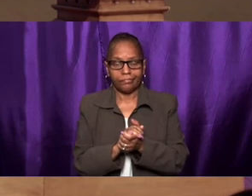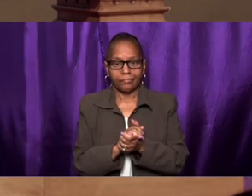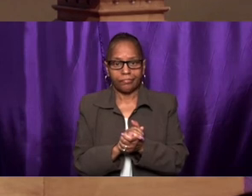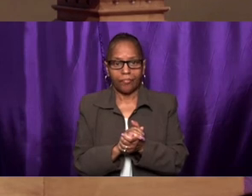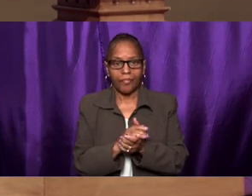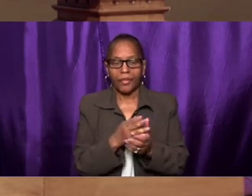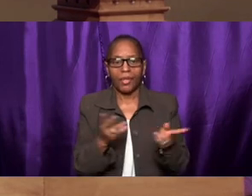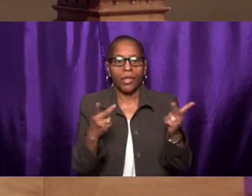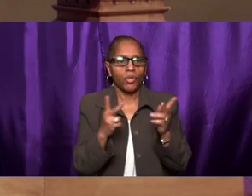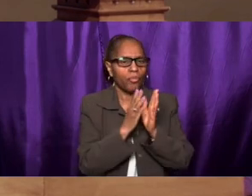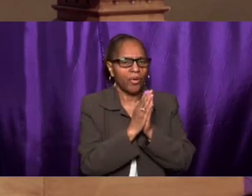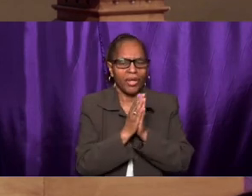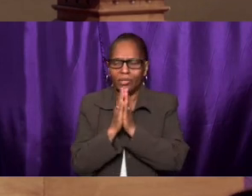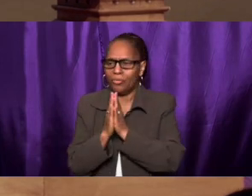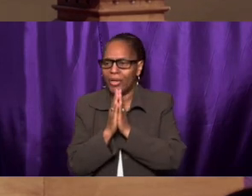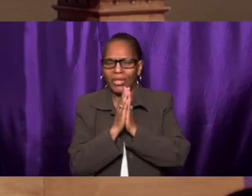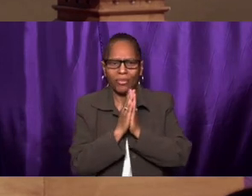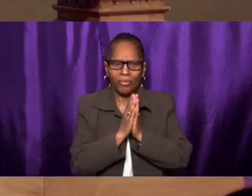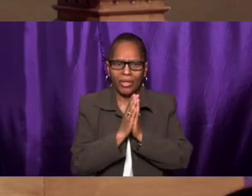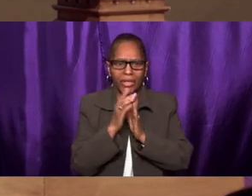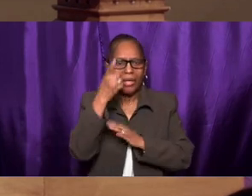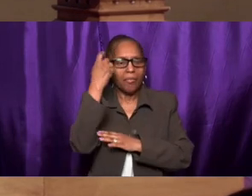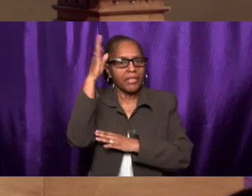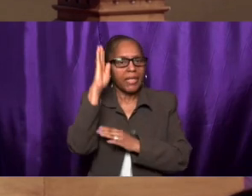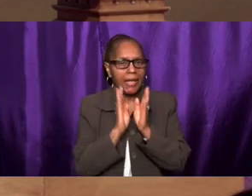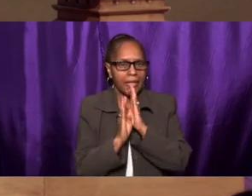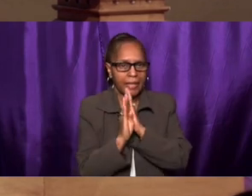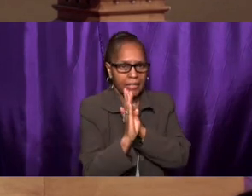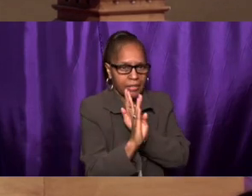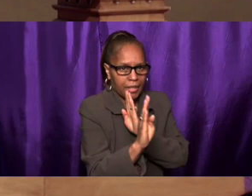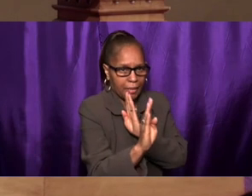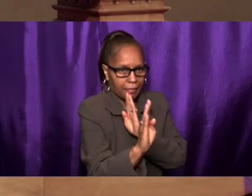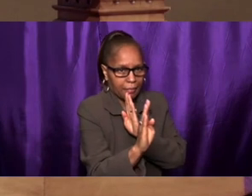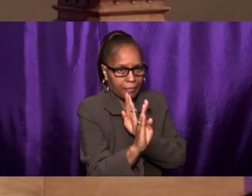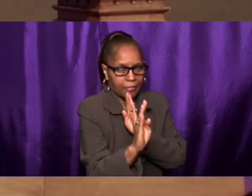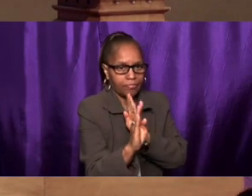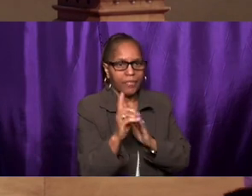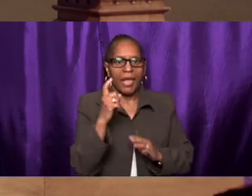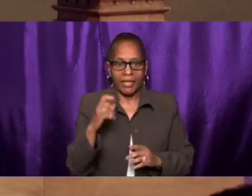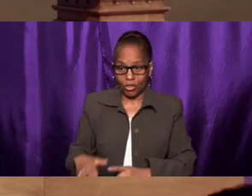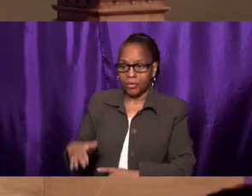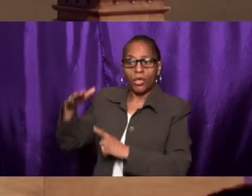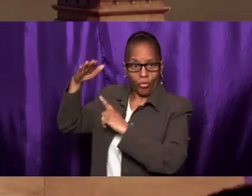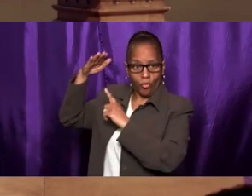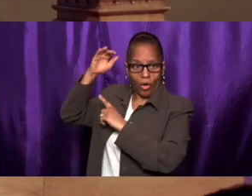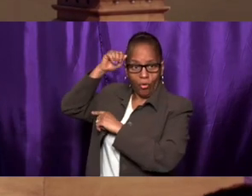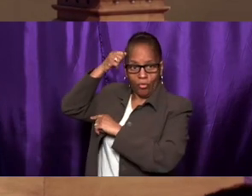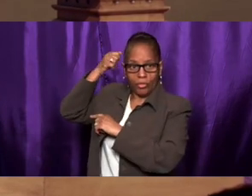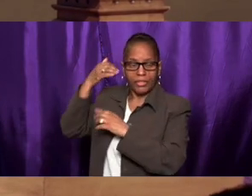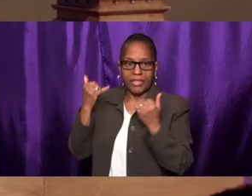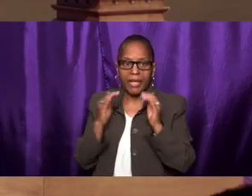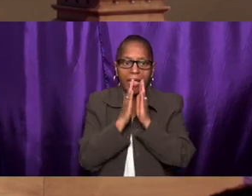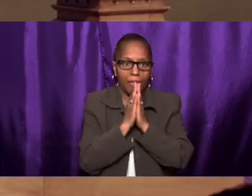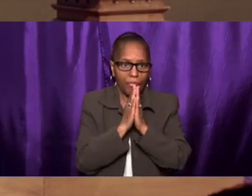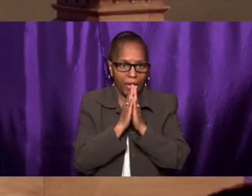You pray, you pray, you pray, because God lines it up. I need you to be grown today and pray over the